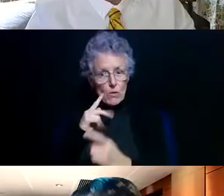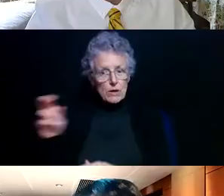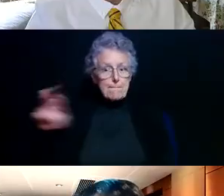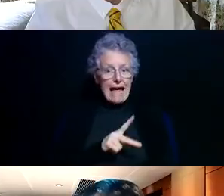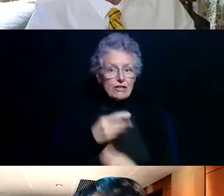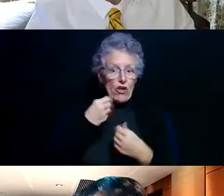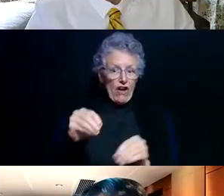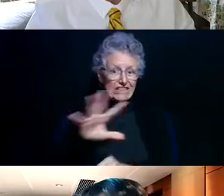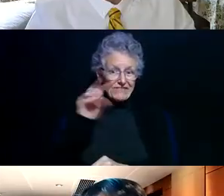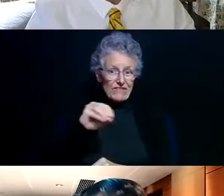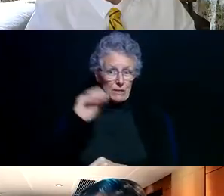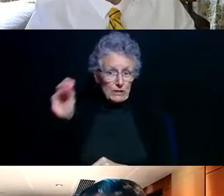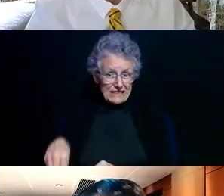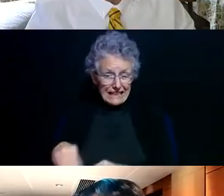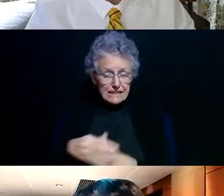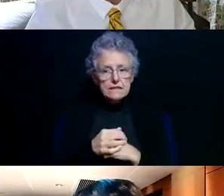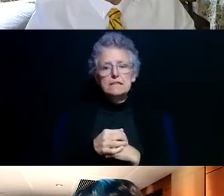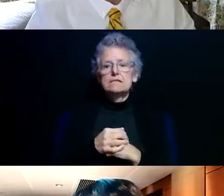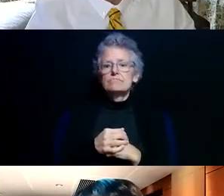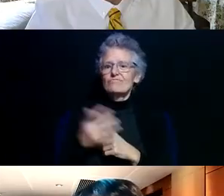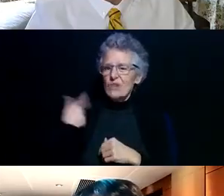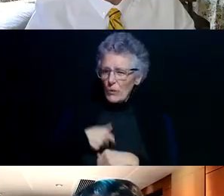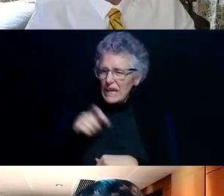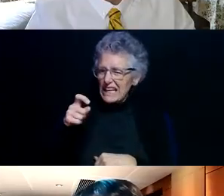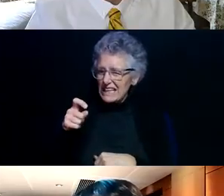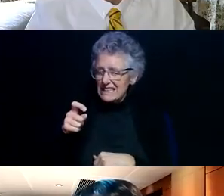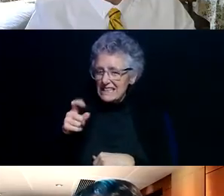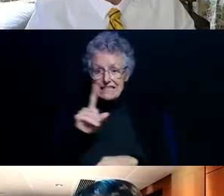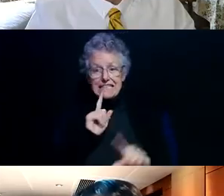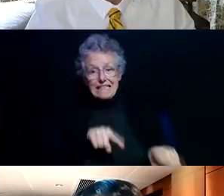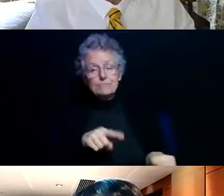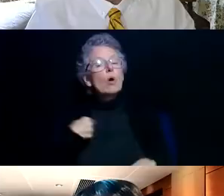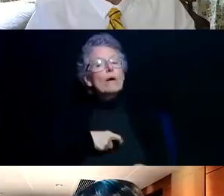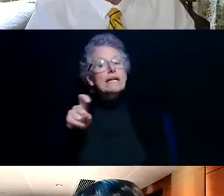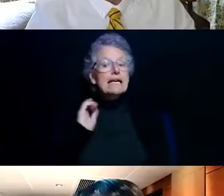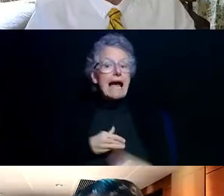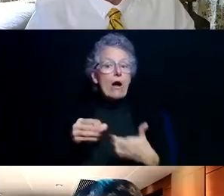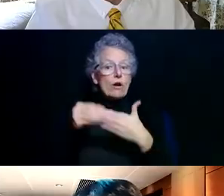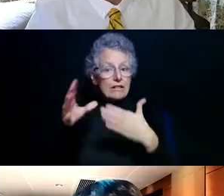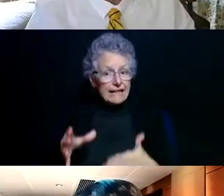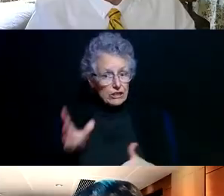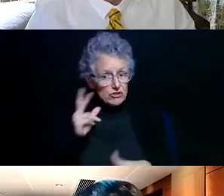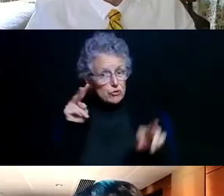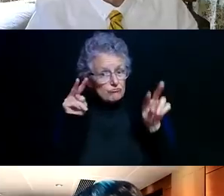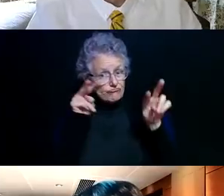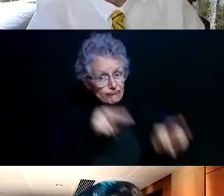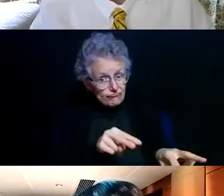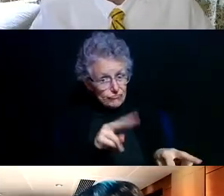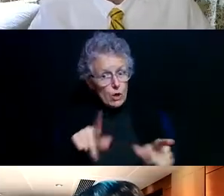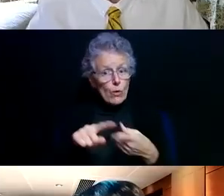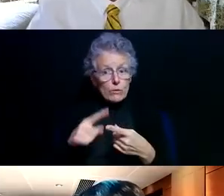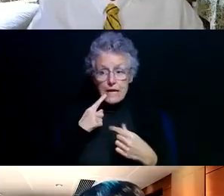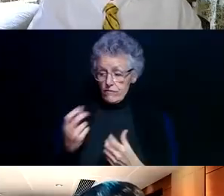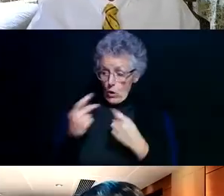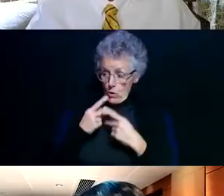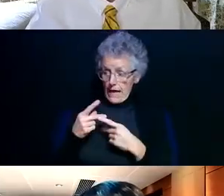I think we need to have our leaders take a look at that when we are given the okay to start gradually bringing people